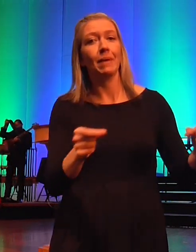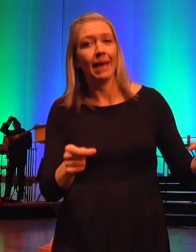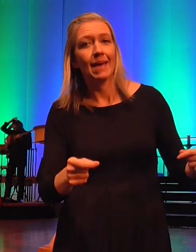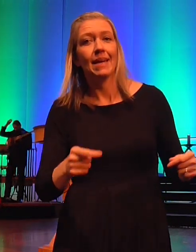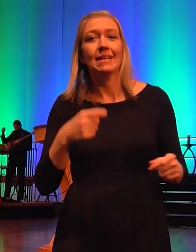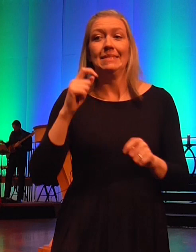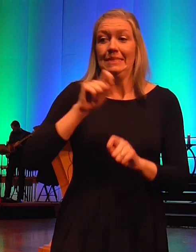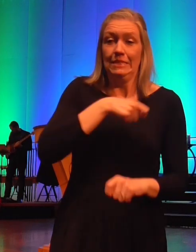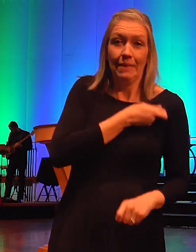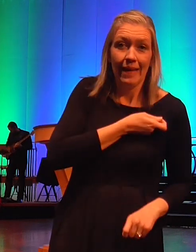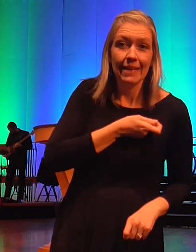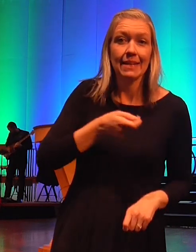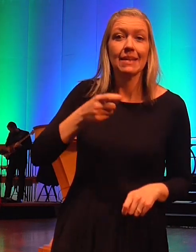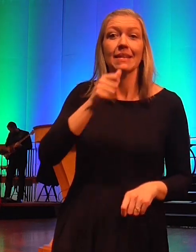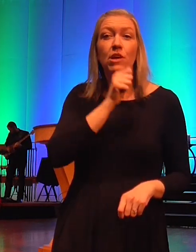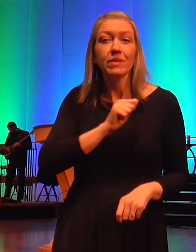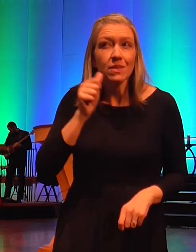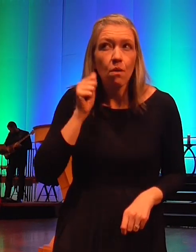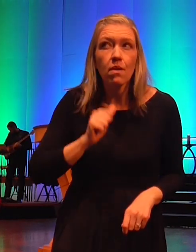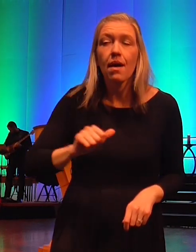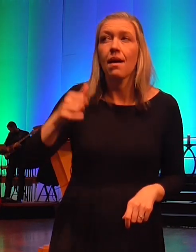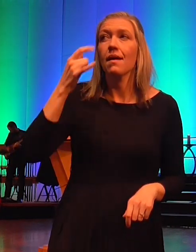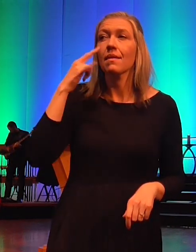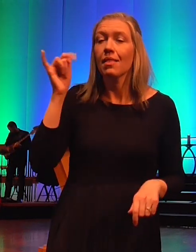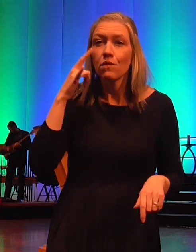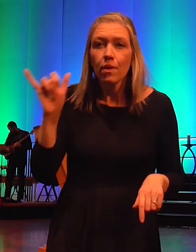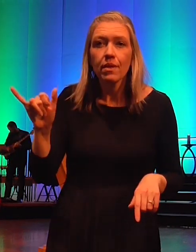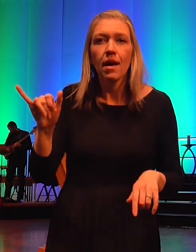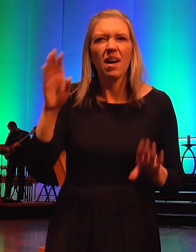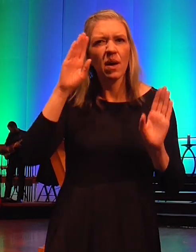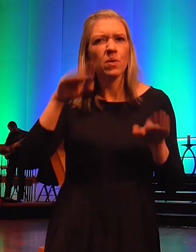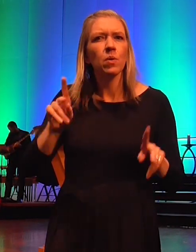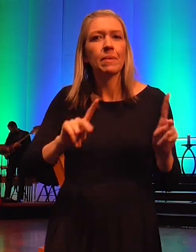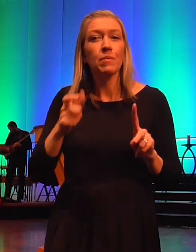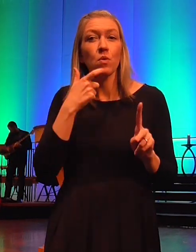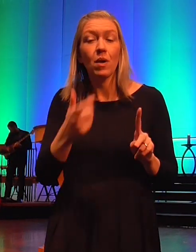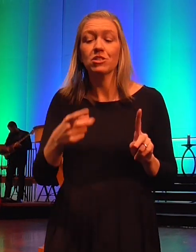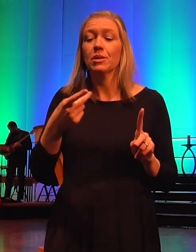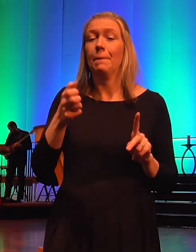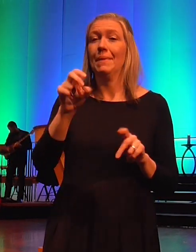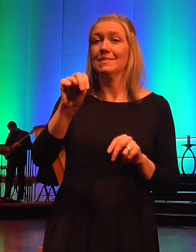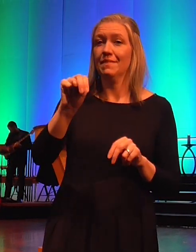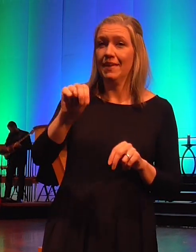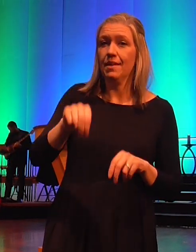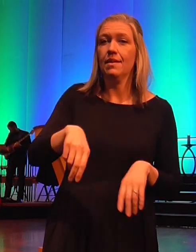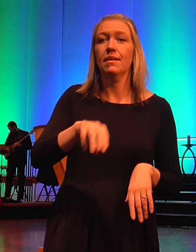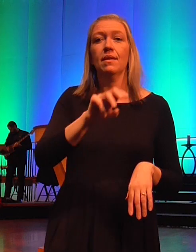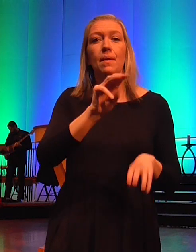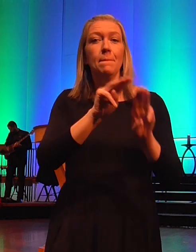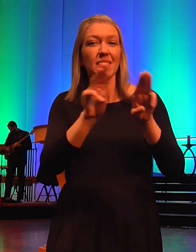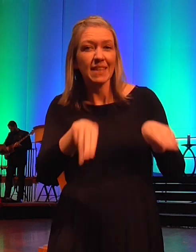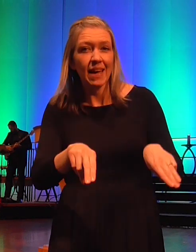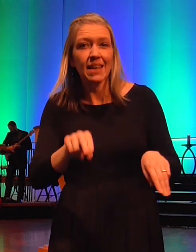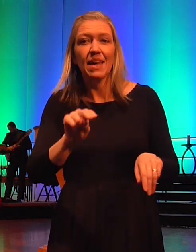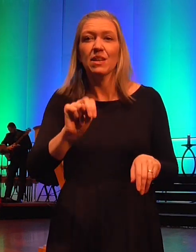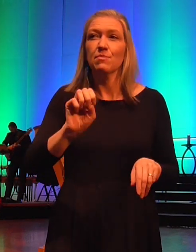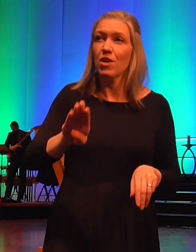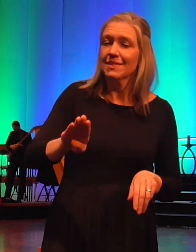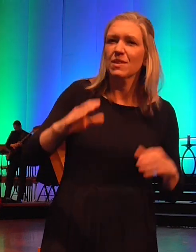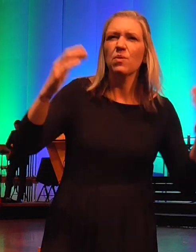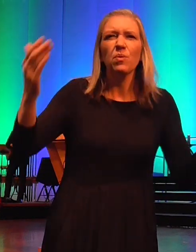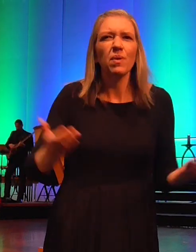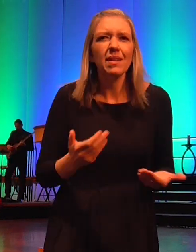Spain, Arizona, California. I know we have people watching us in Pennsylvania, Montana, and Nebraska as well. So welcome to all of our spiritual